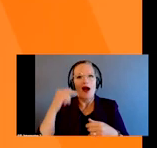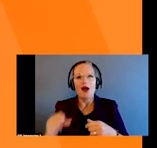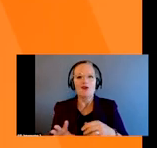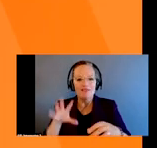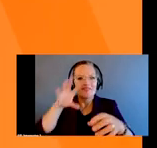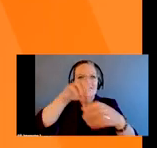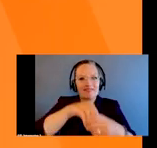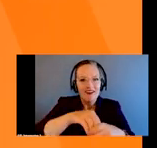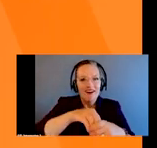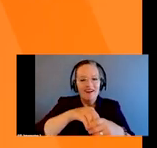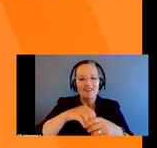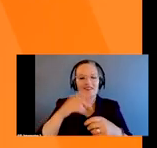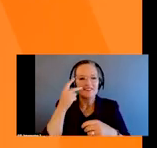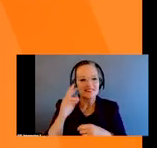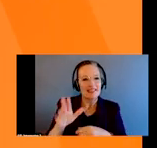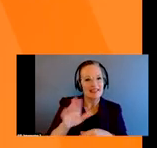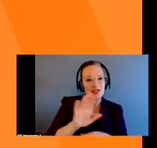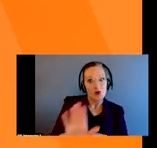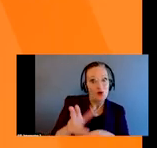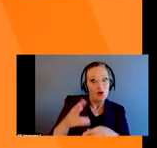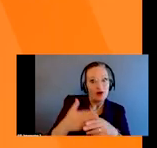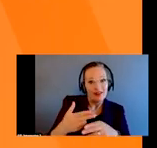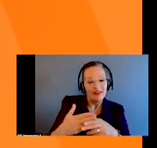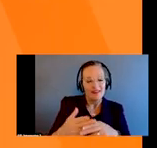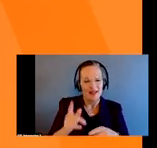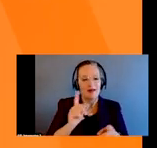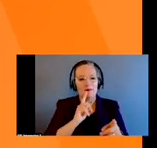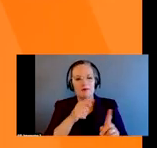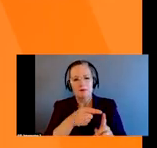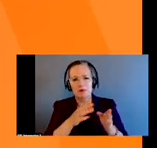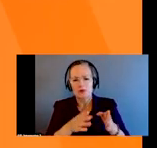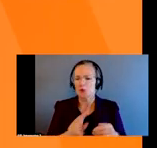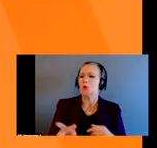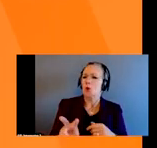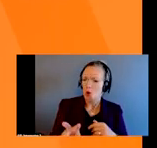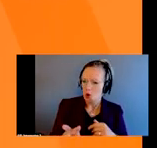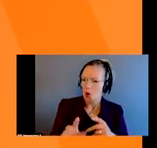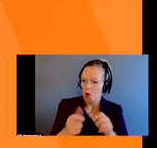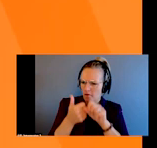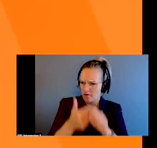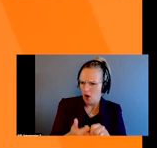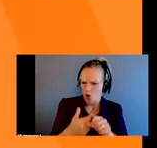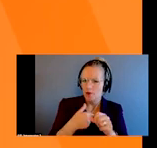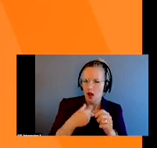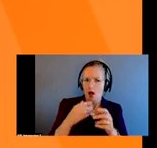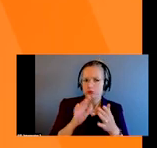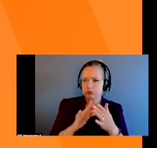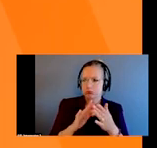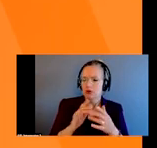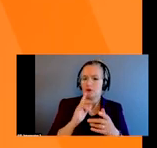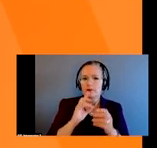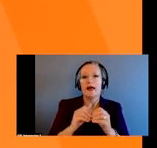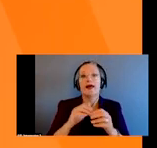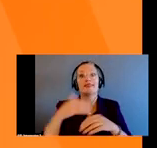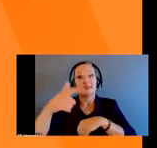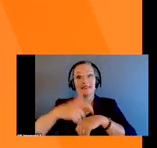their content. It's very, very easy to connect from that. And I've done that forever. So most of the time where I'm